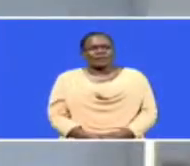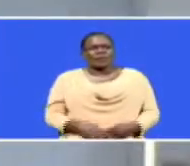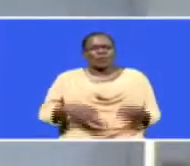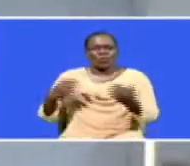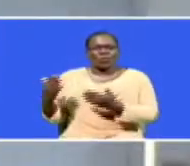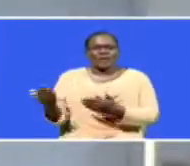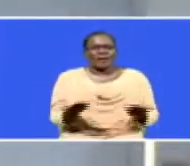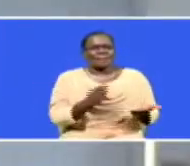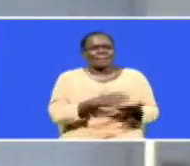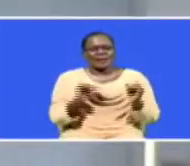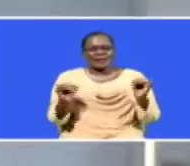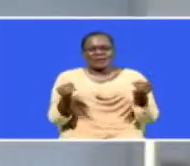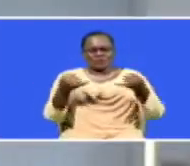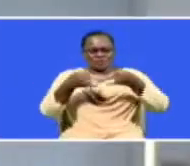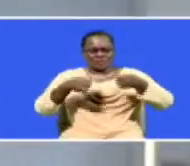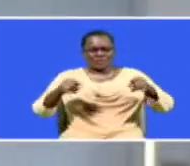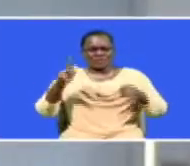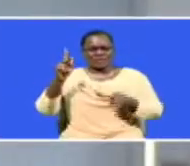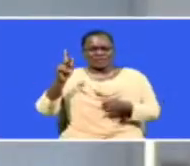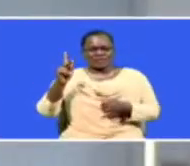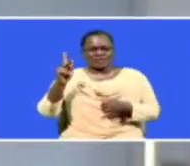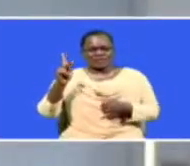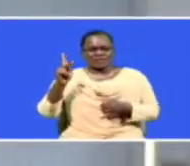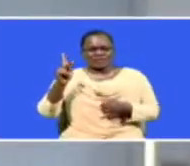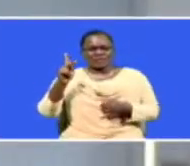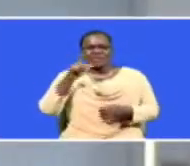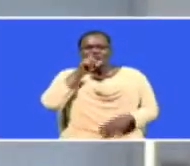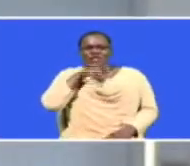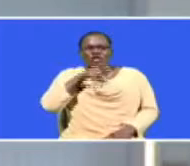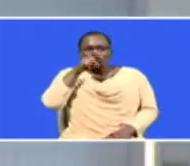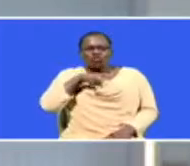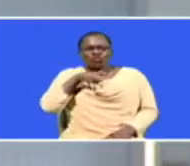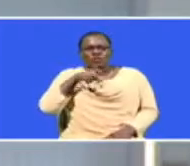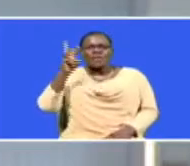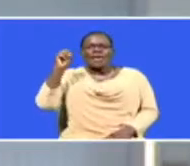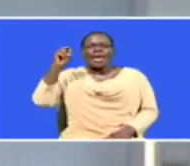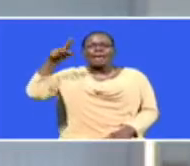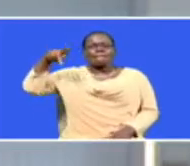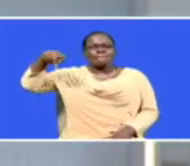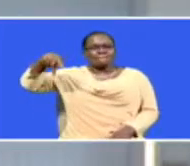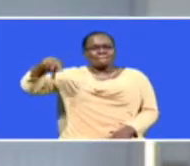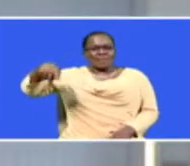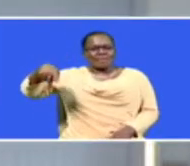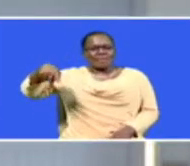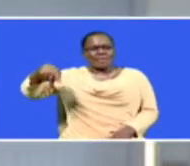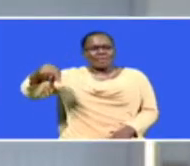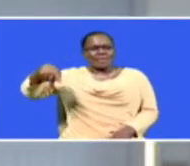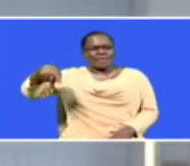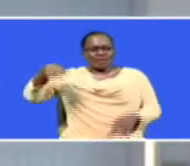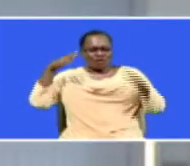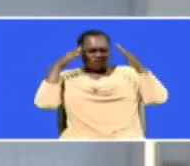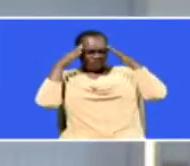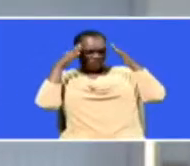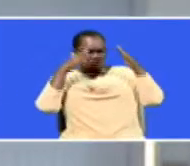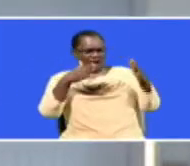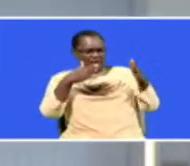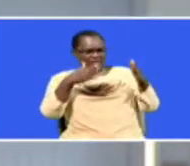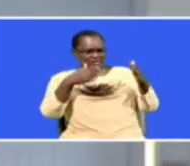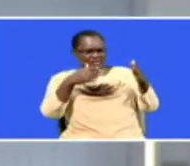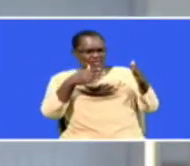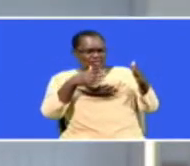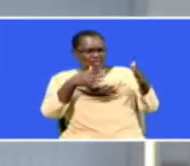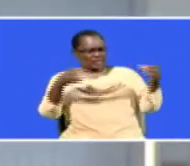And welcome back to Newsline. Kitui East MP Nimrod Mbai is a man in the spot after he was caught on